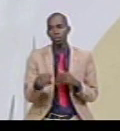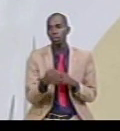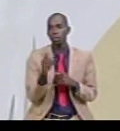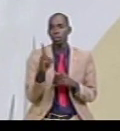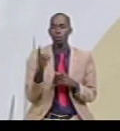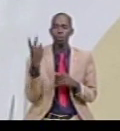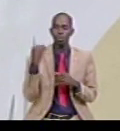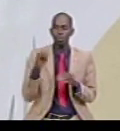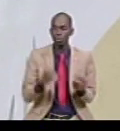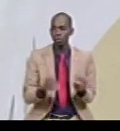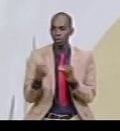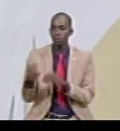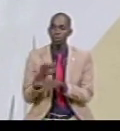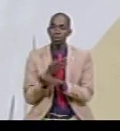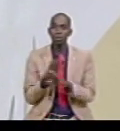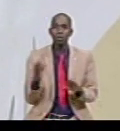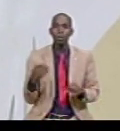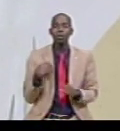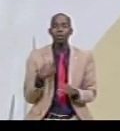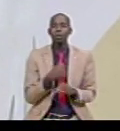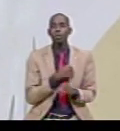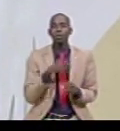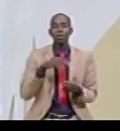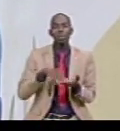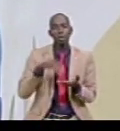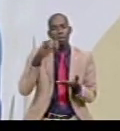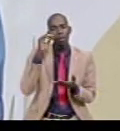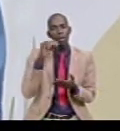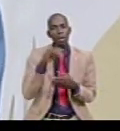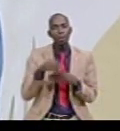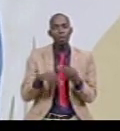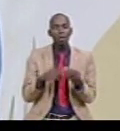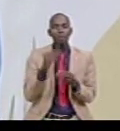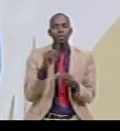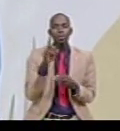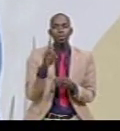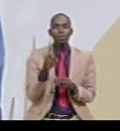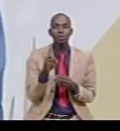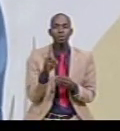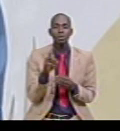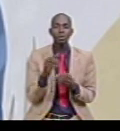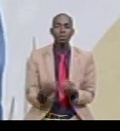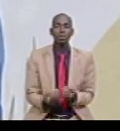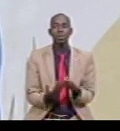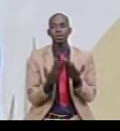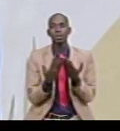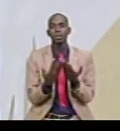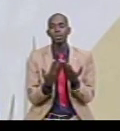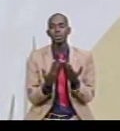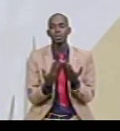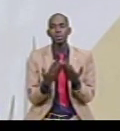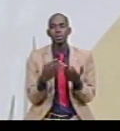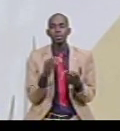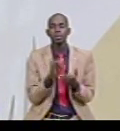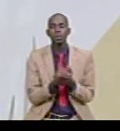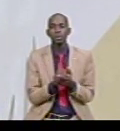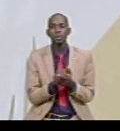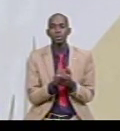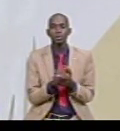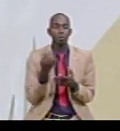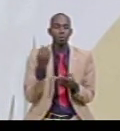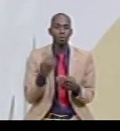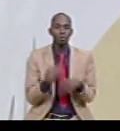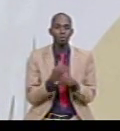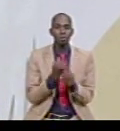set free and we learned about the one sacrifice for the atonement